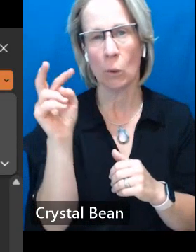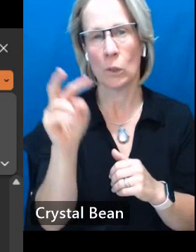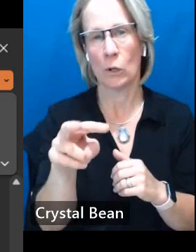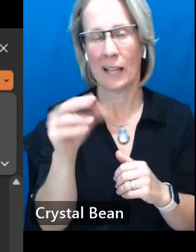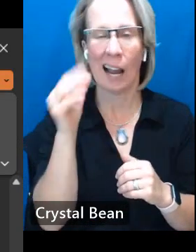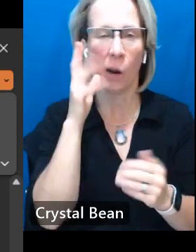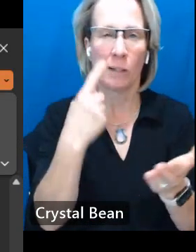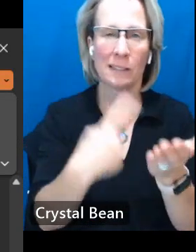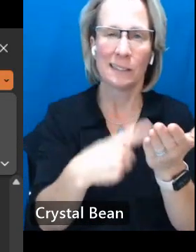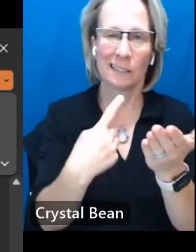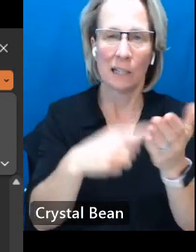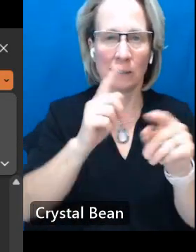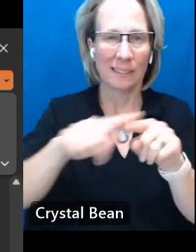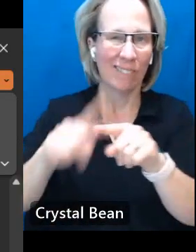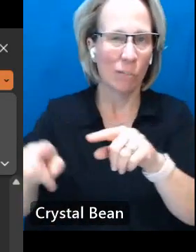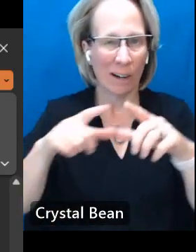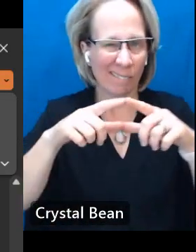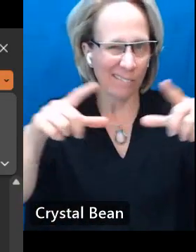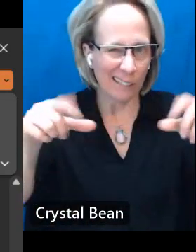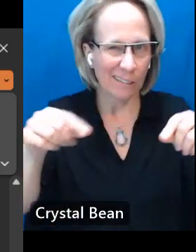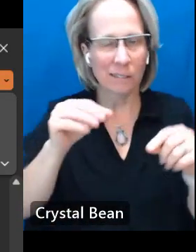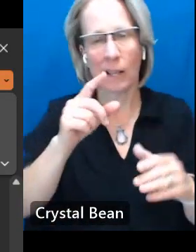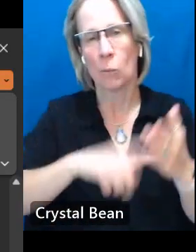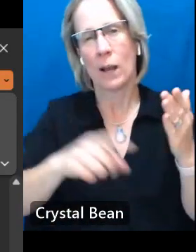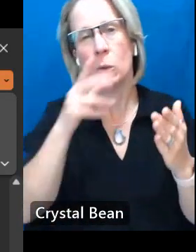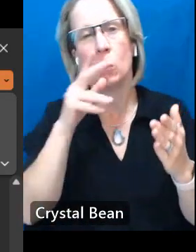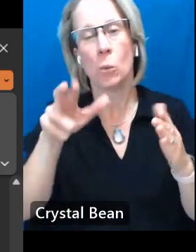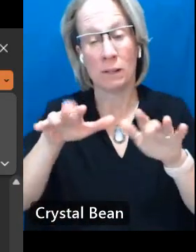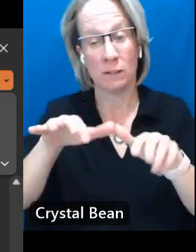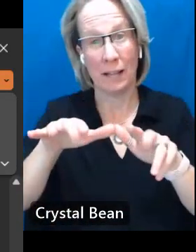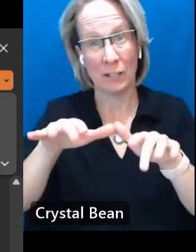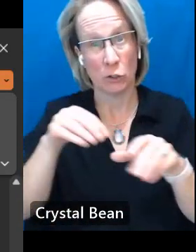what to enter in them before you run the report.